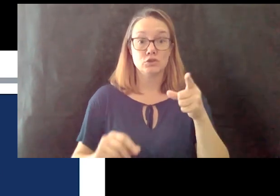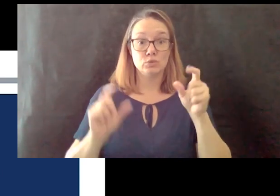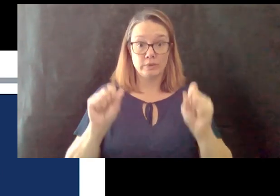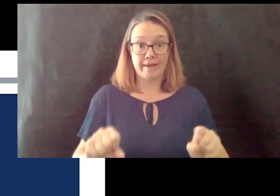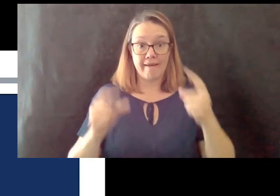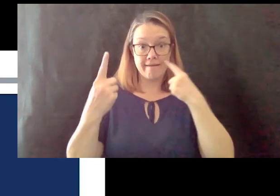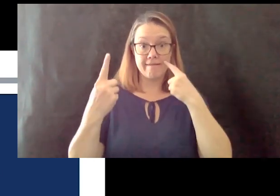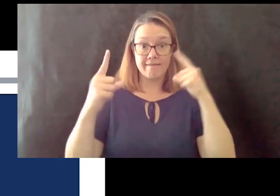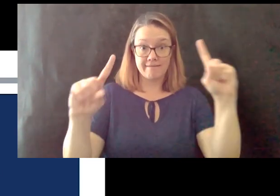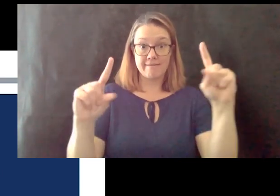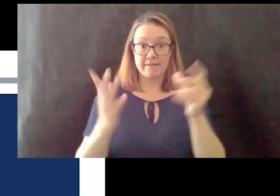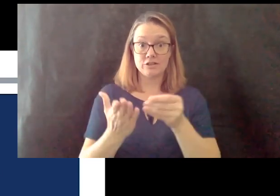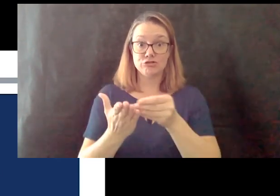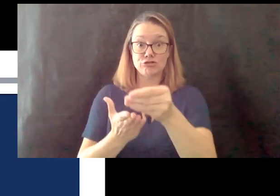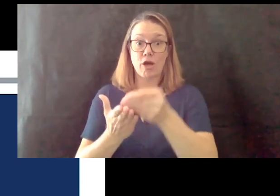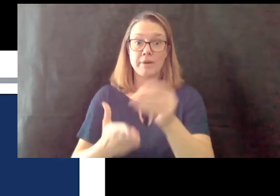is